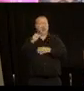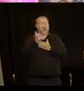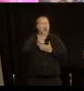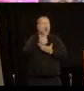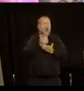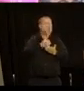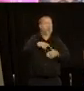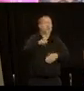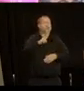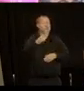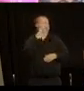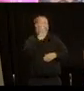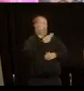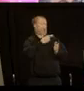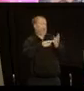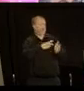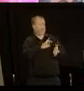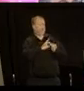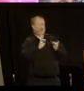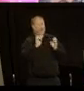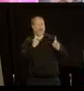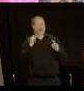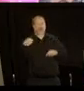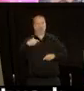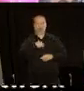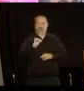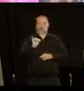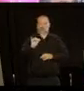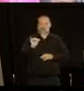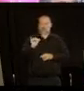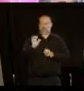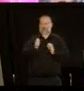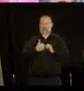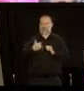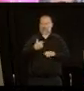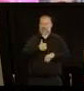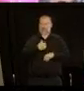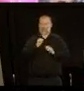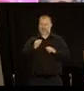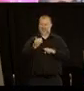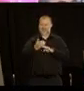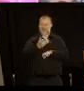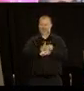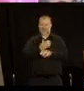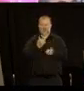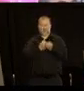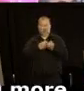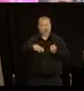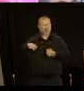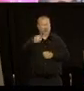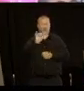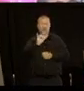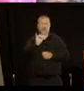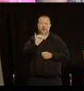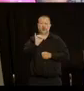as Representative Skidmore said, educate us on the ways that we can better support you as leaders in this great